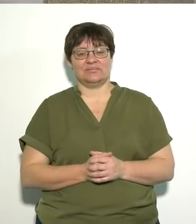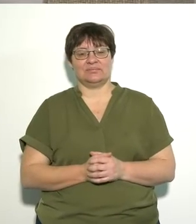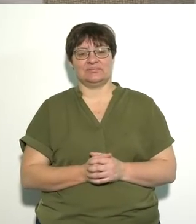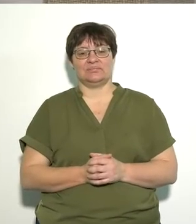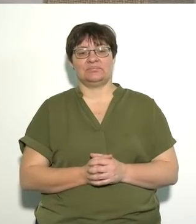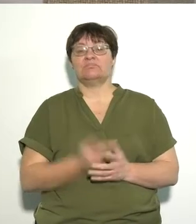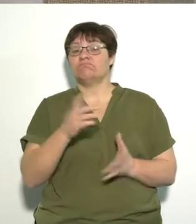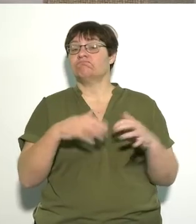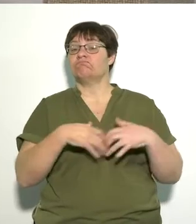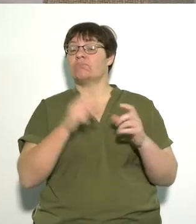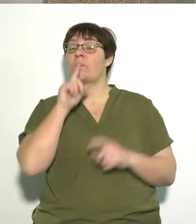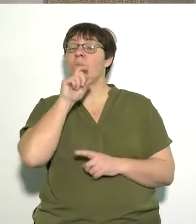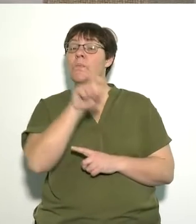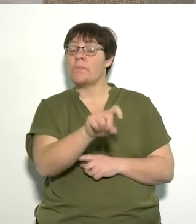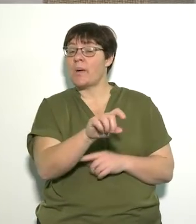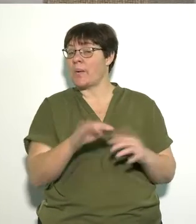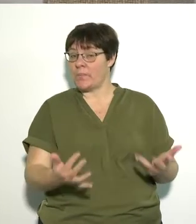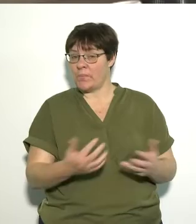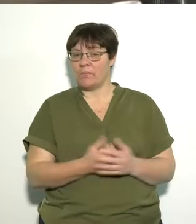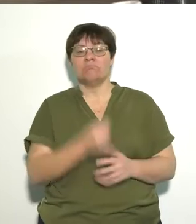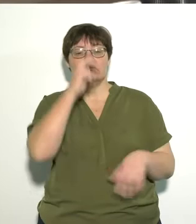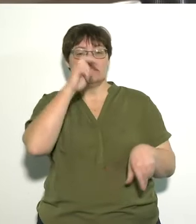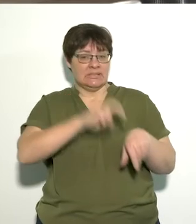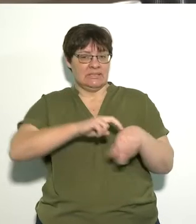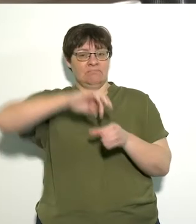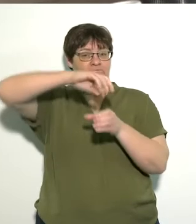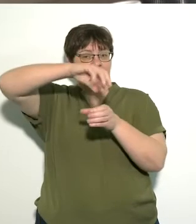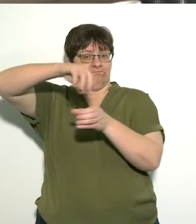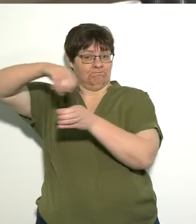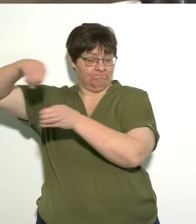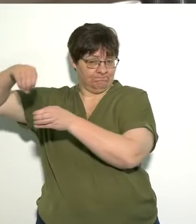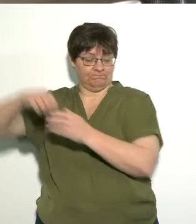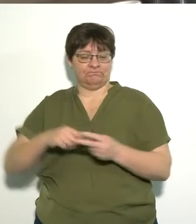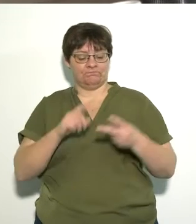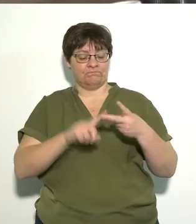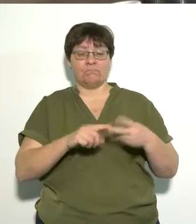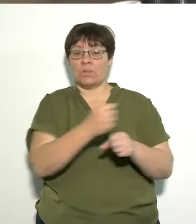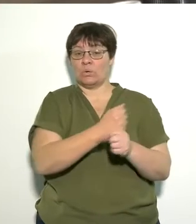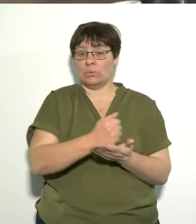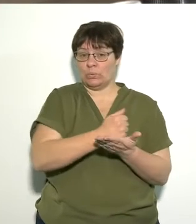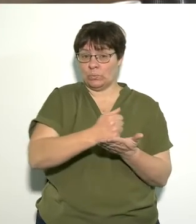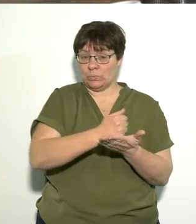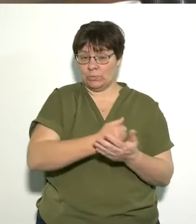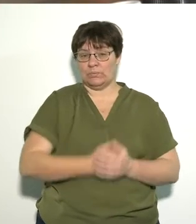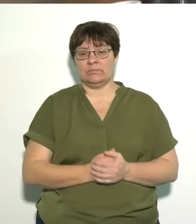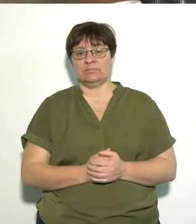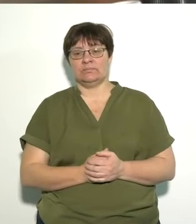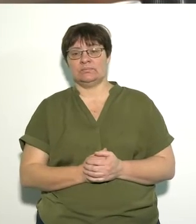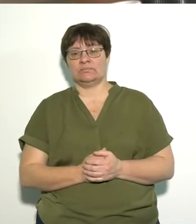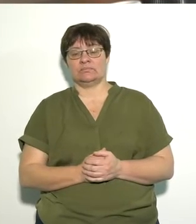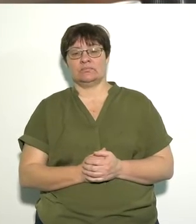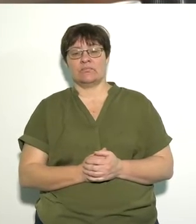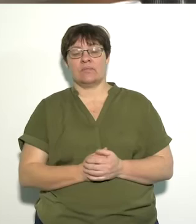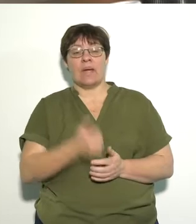To be able to make this worm, you are going to need some bottle tops, some glue,